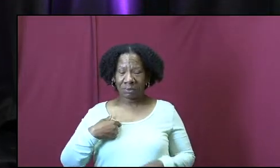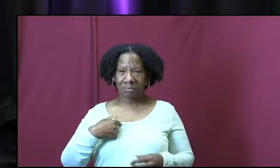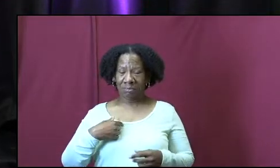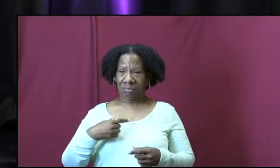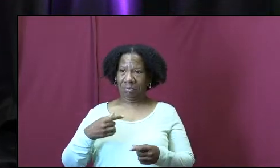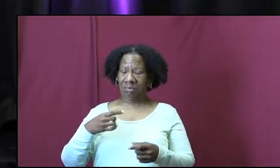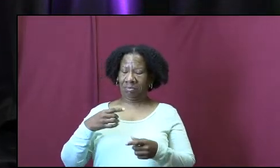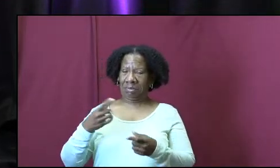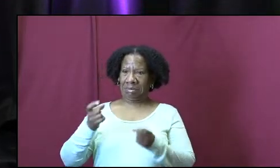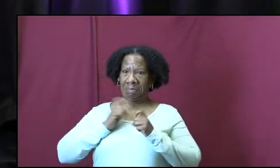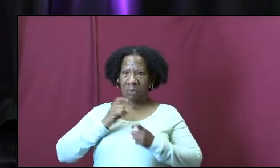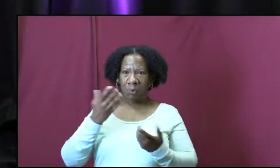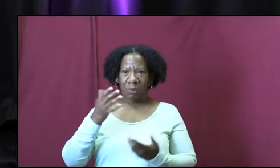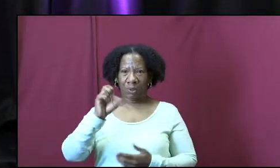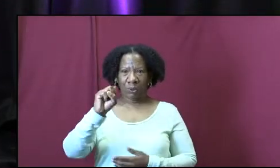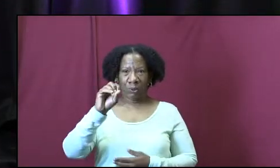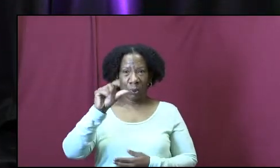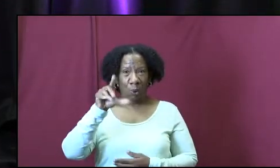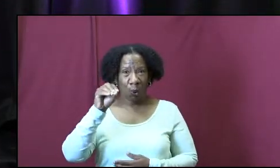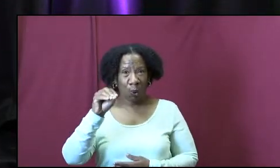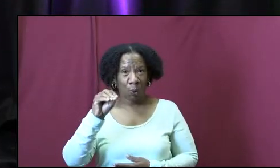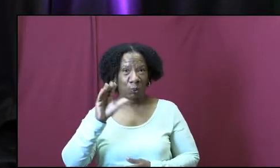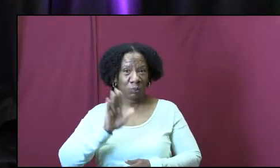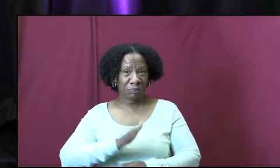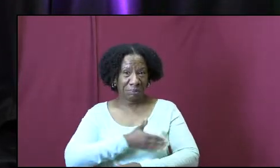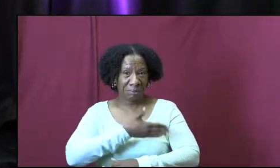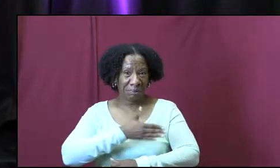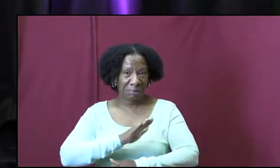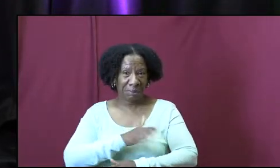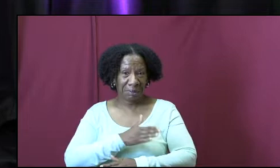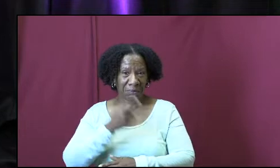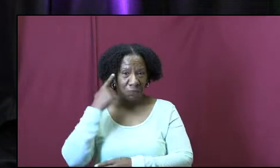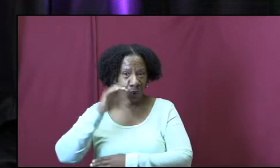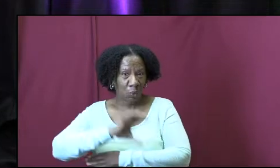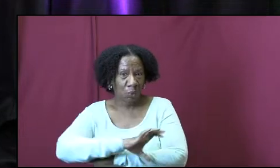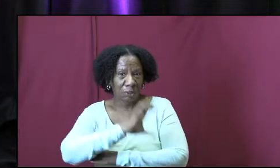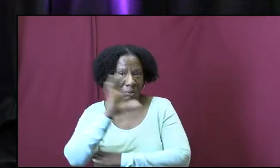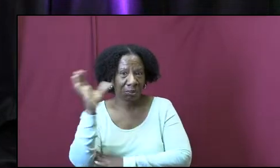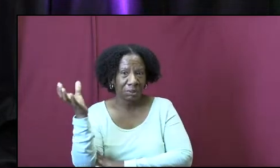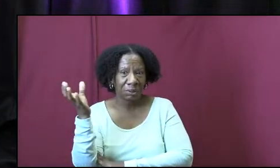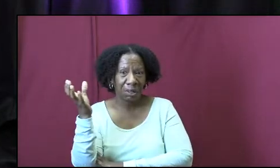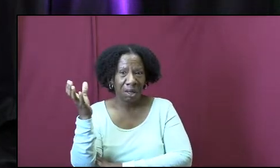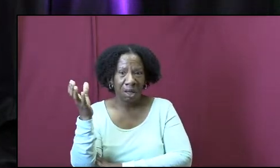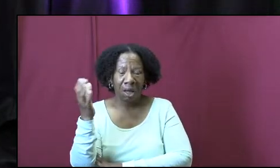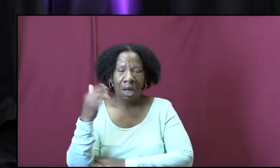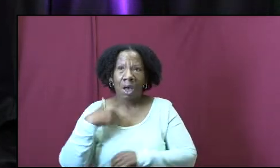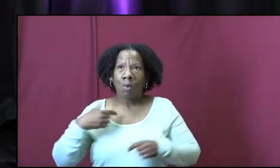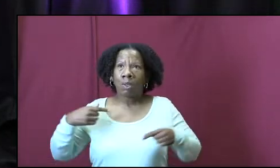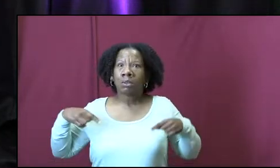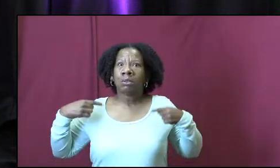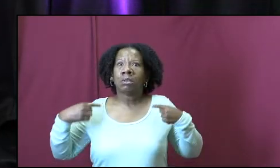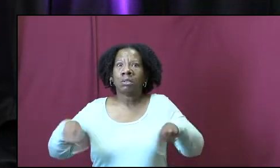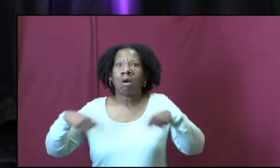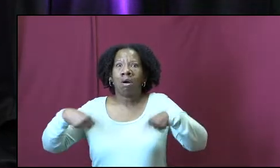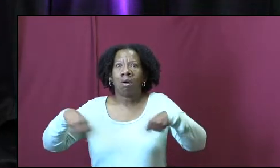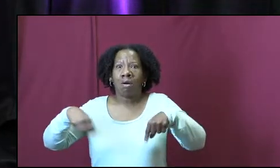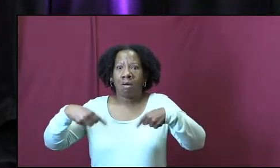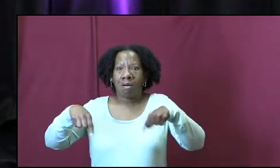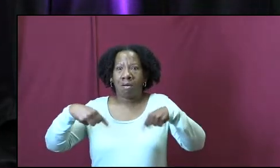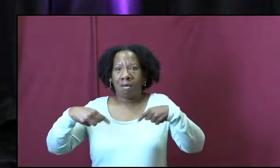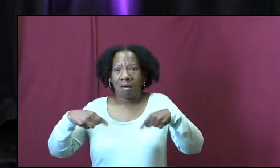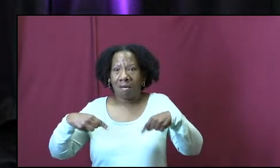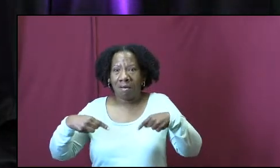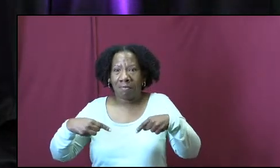sing for Christmas. And I was absolutely, positively terrified. And so